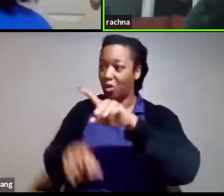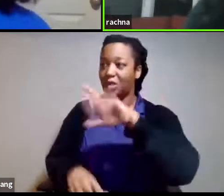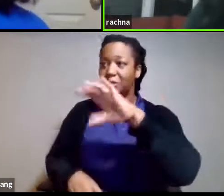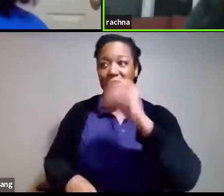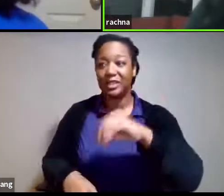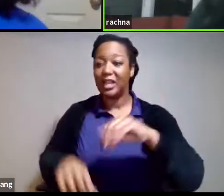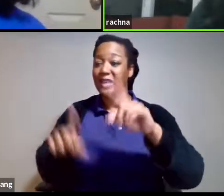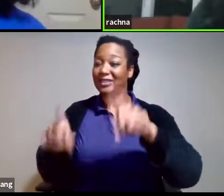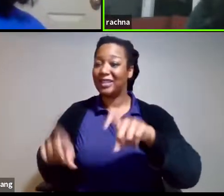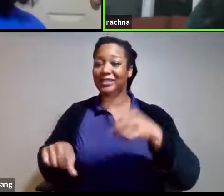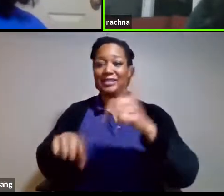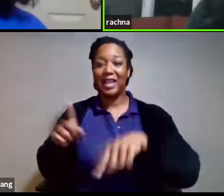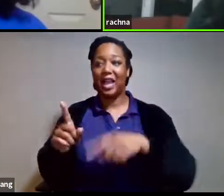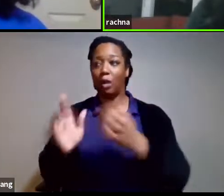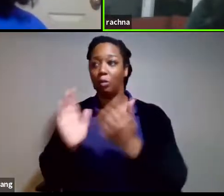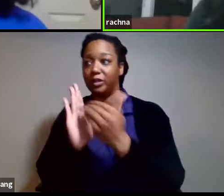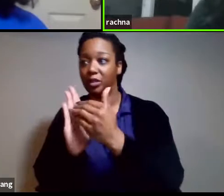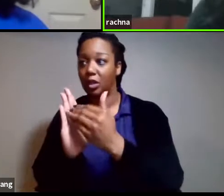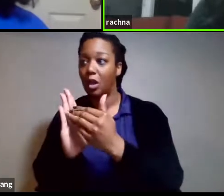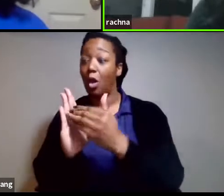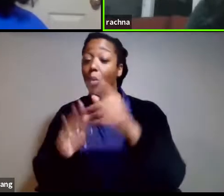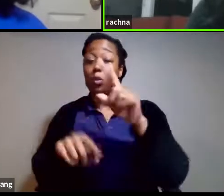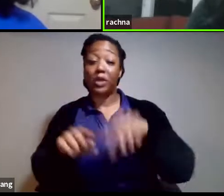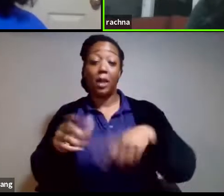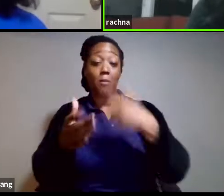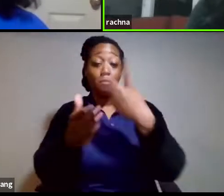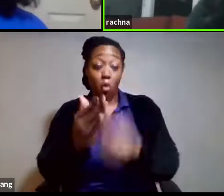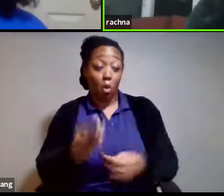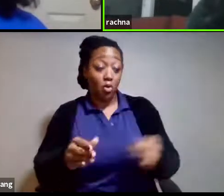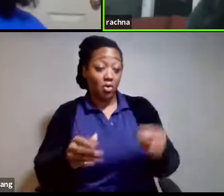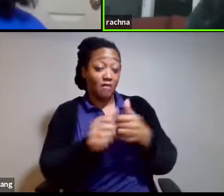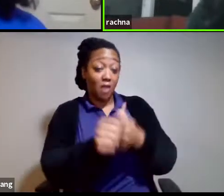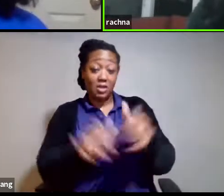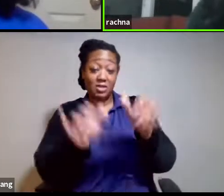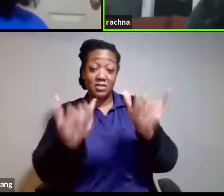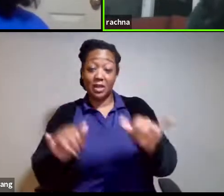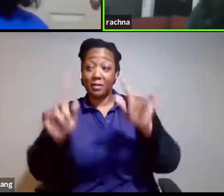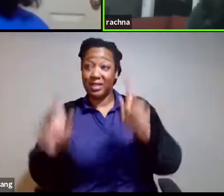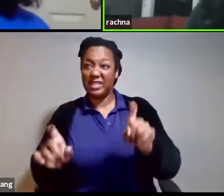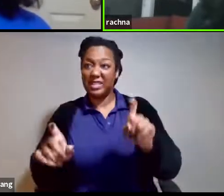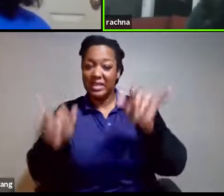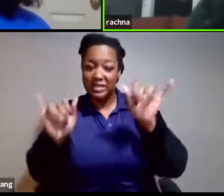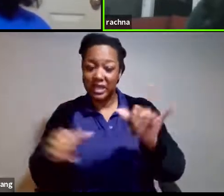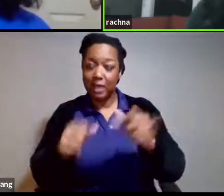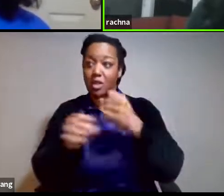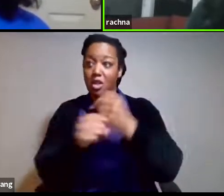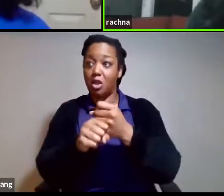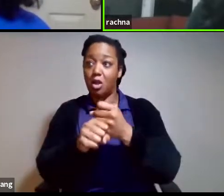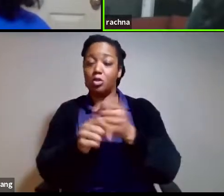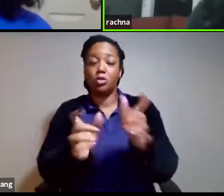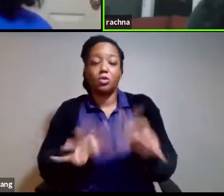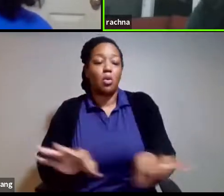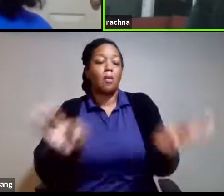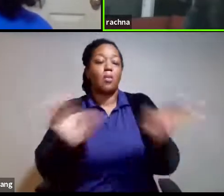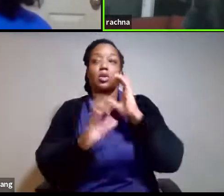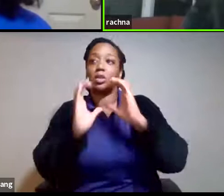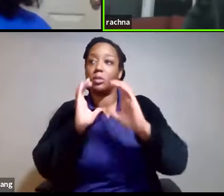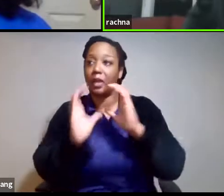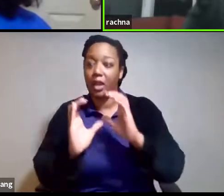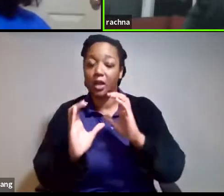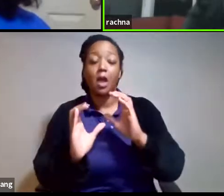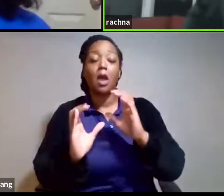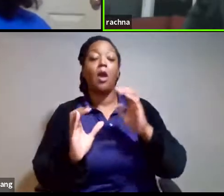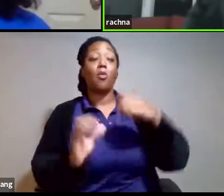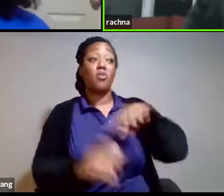We can't both do the same test within the same year. So it's very important that we know what testing the school is